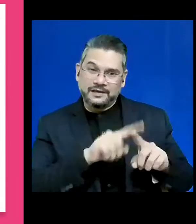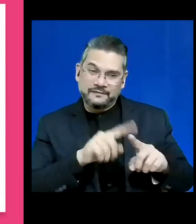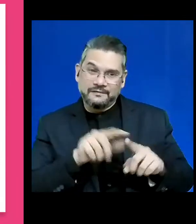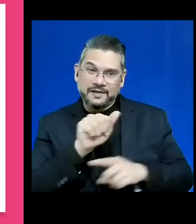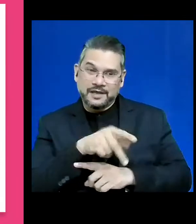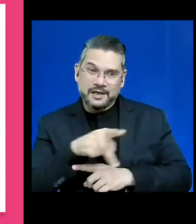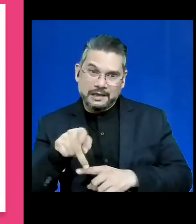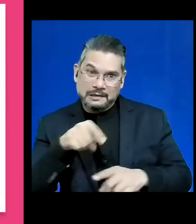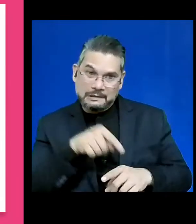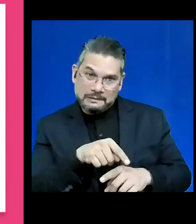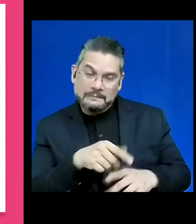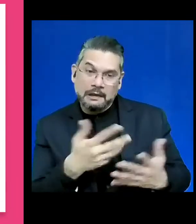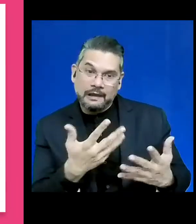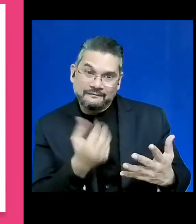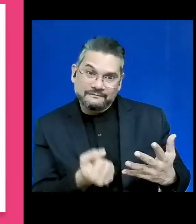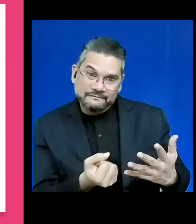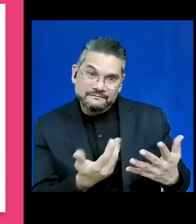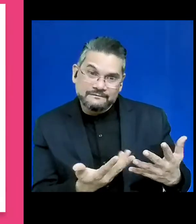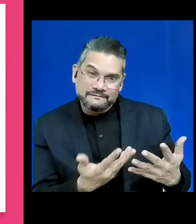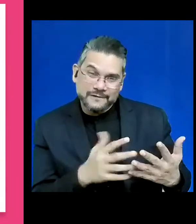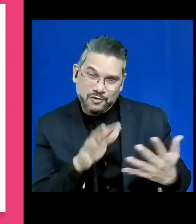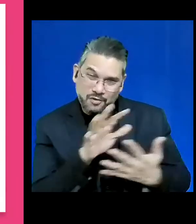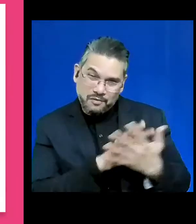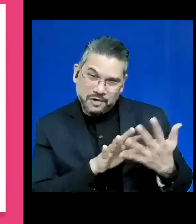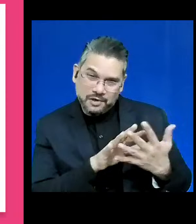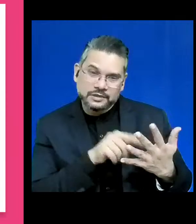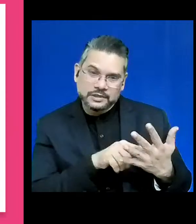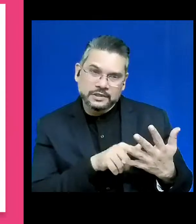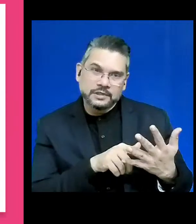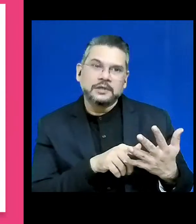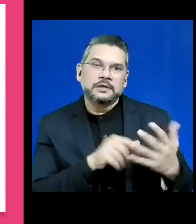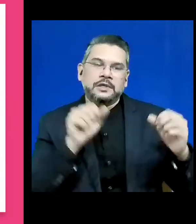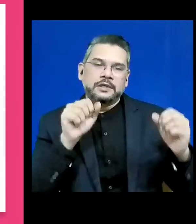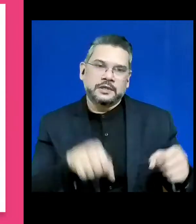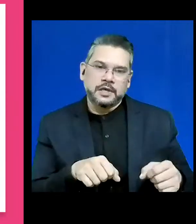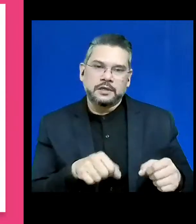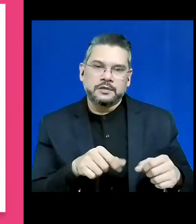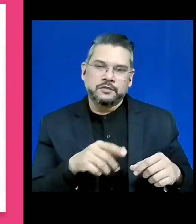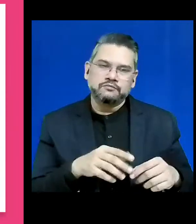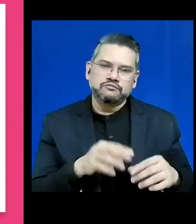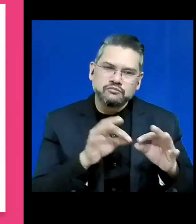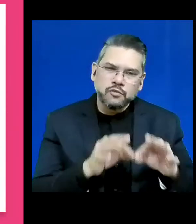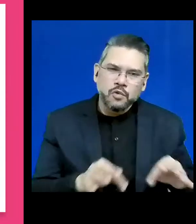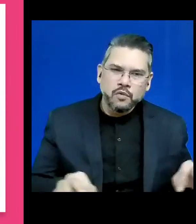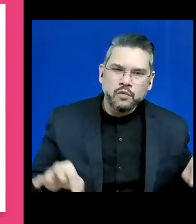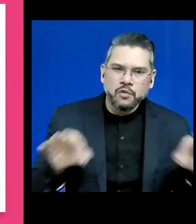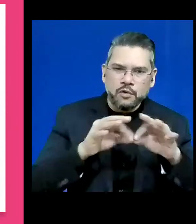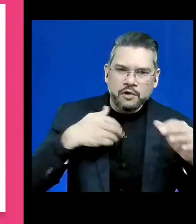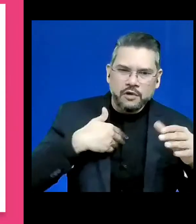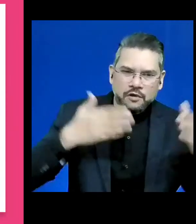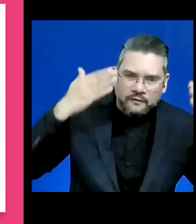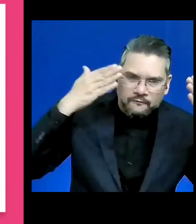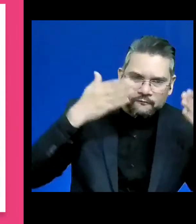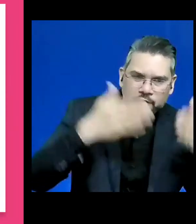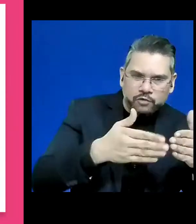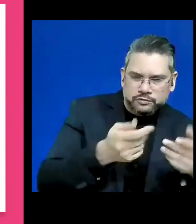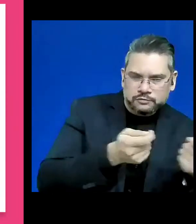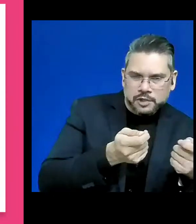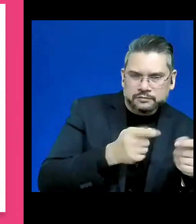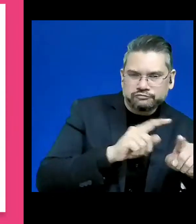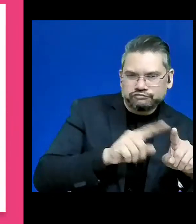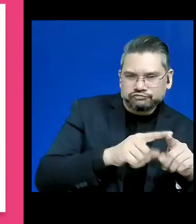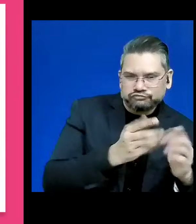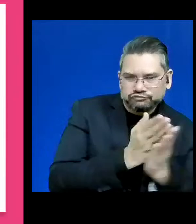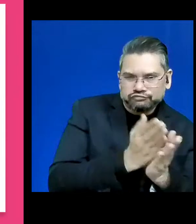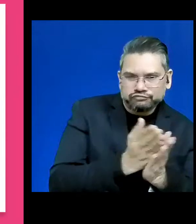focus management techniques are really, really important. It's the most effective way to update users about what's been added